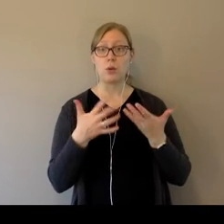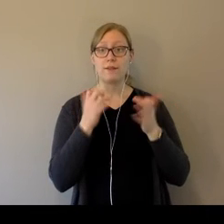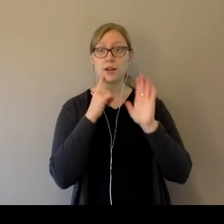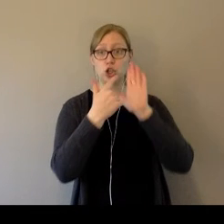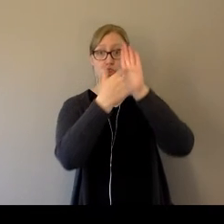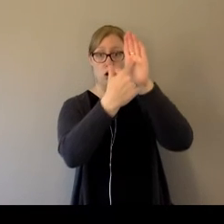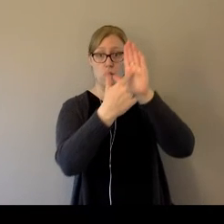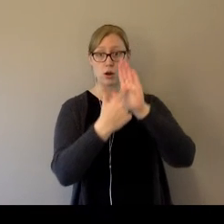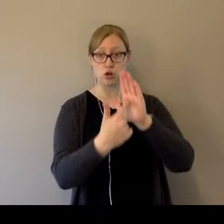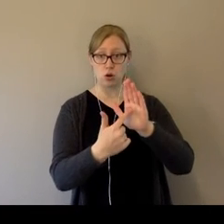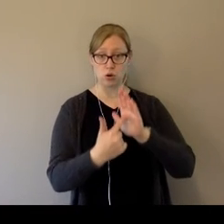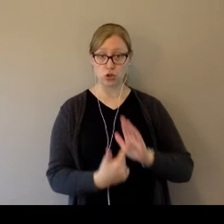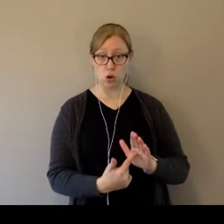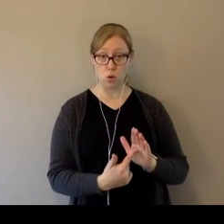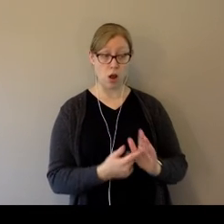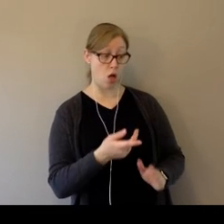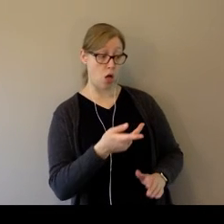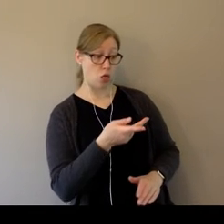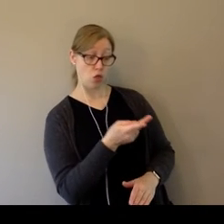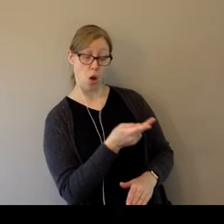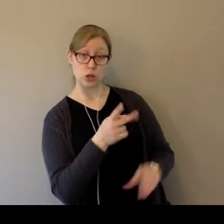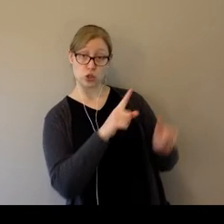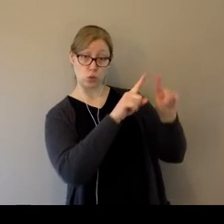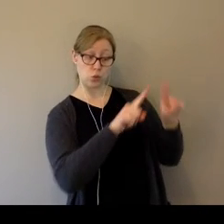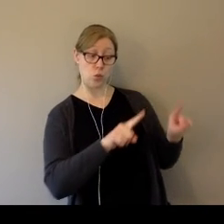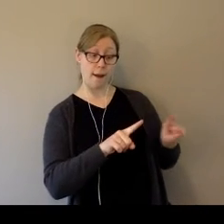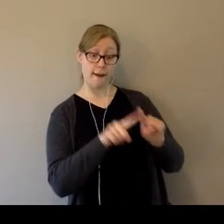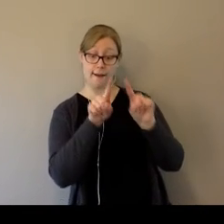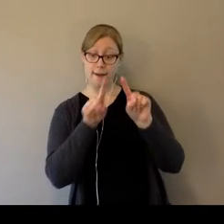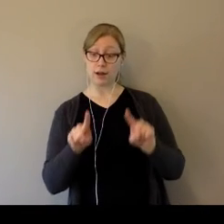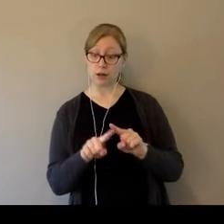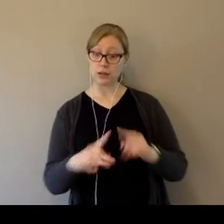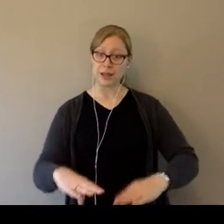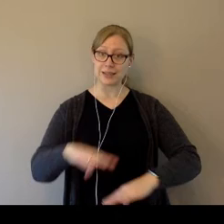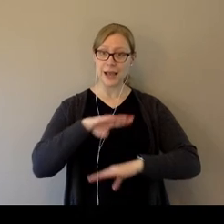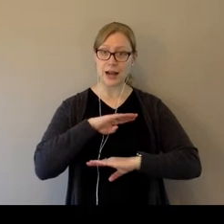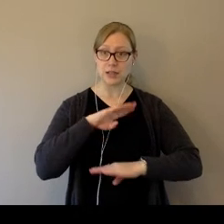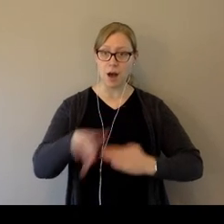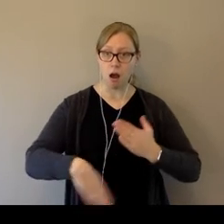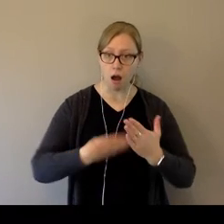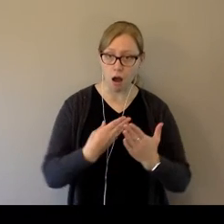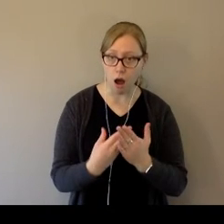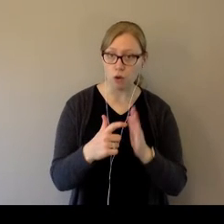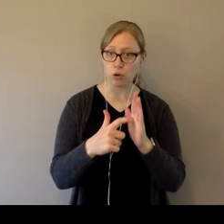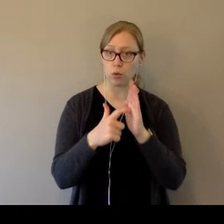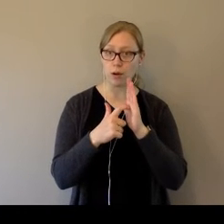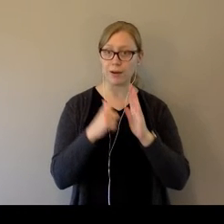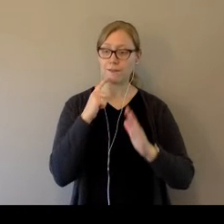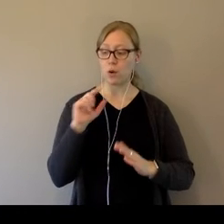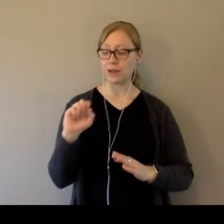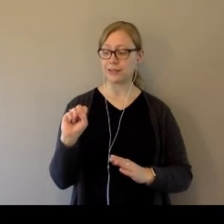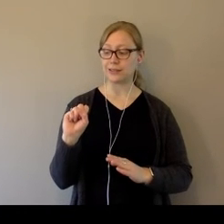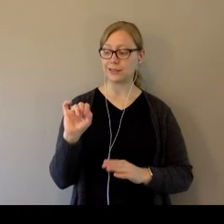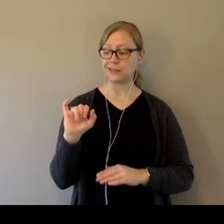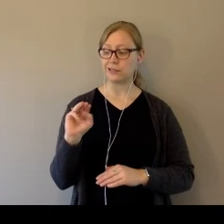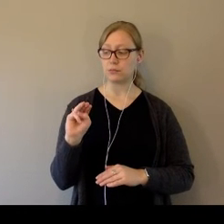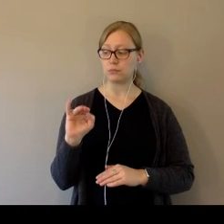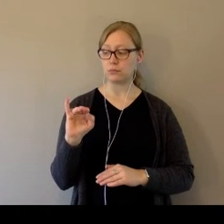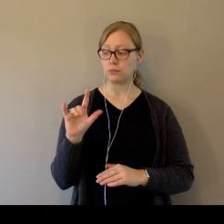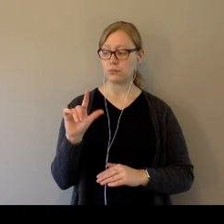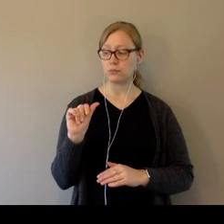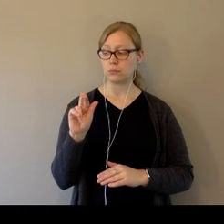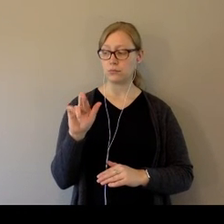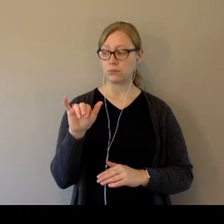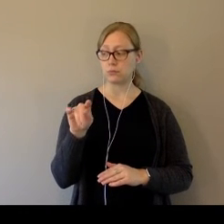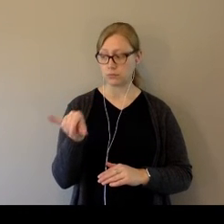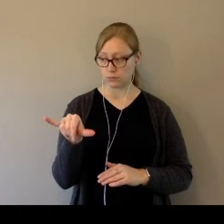these two triangles meet all the requirements for similarity. So we're going to write a similarity statement. I'm going to say triangle